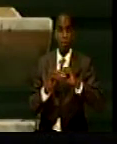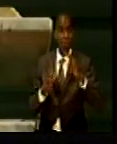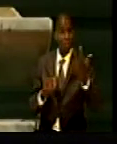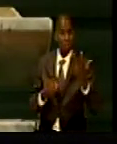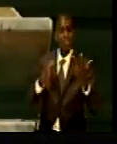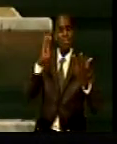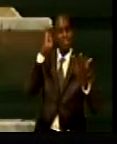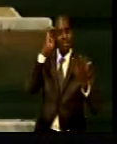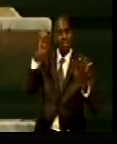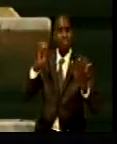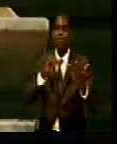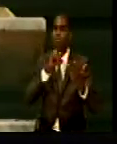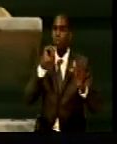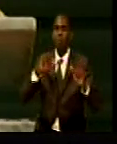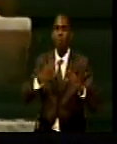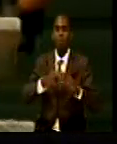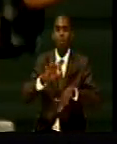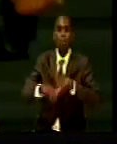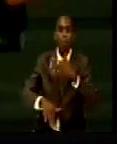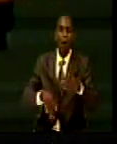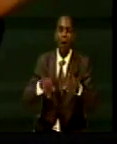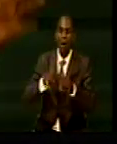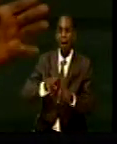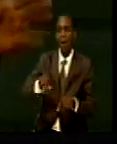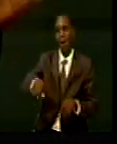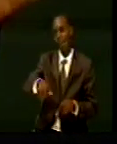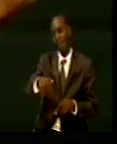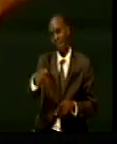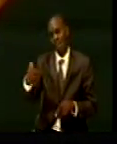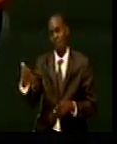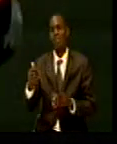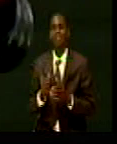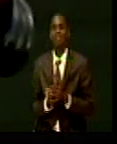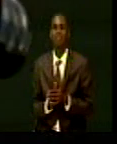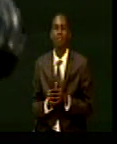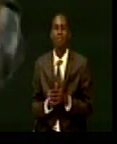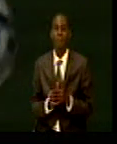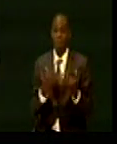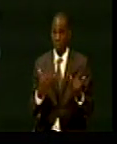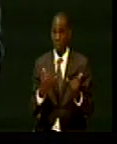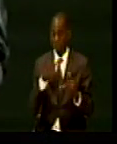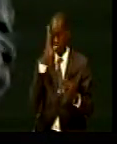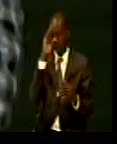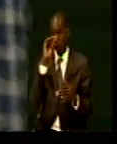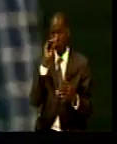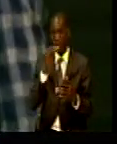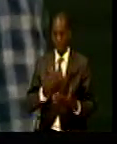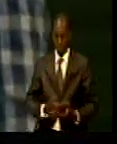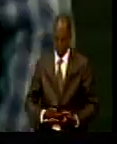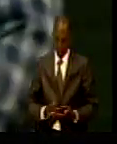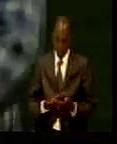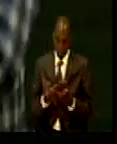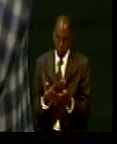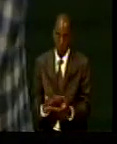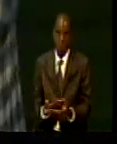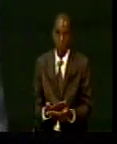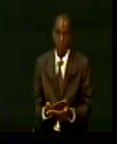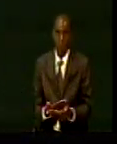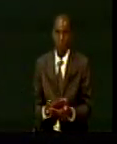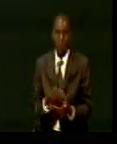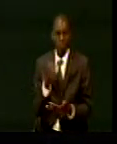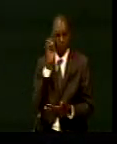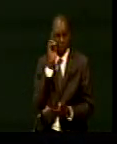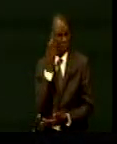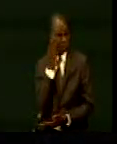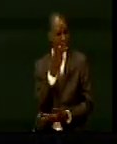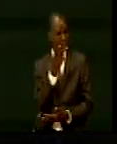even like others. Now, as he was born, he must have seen his father get up